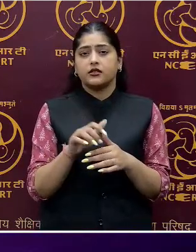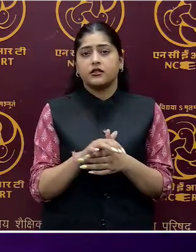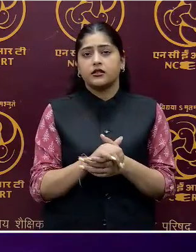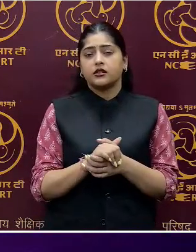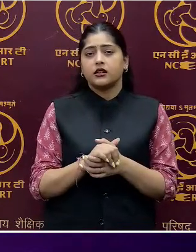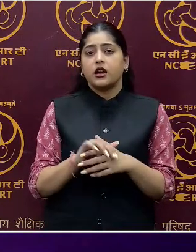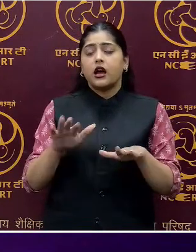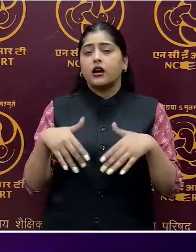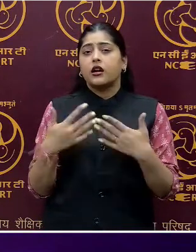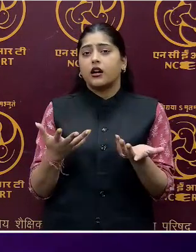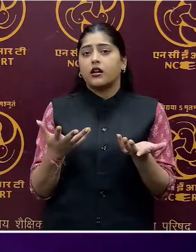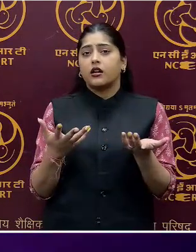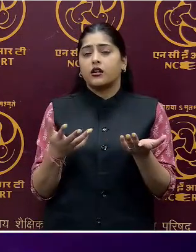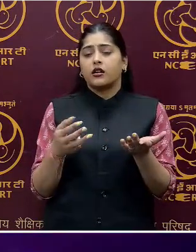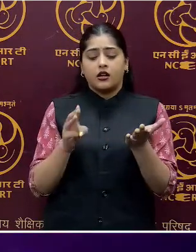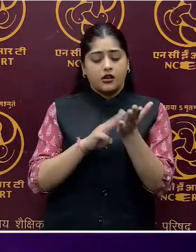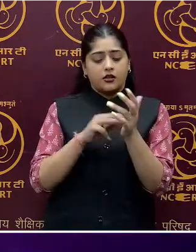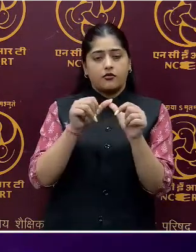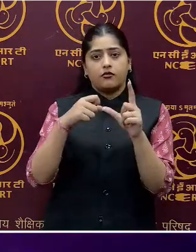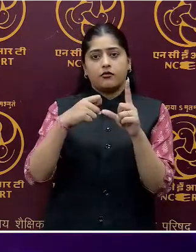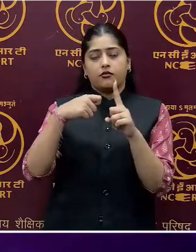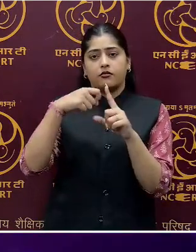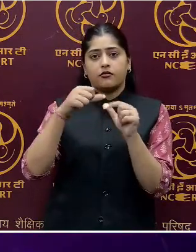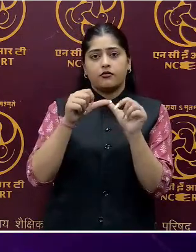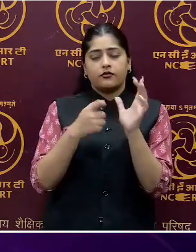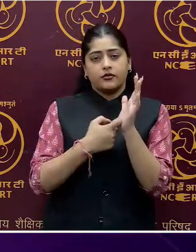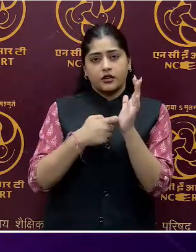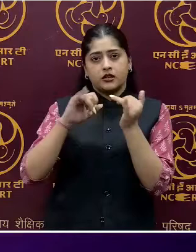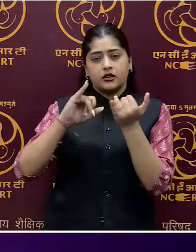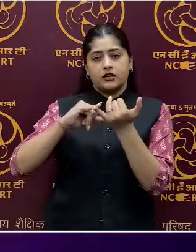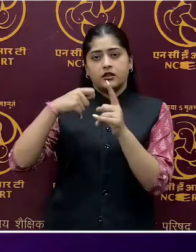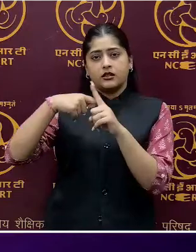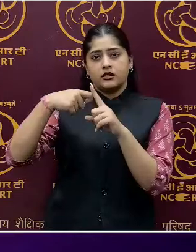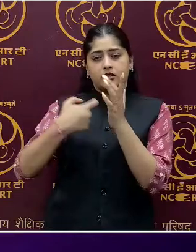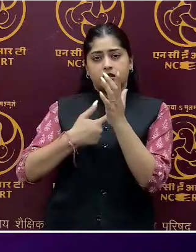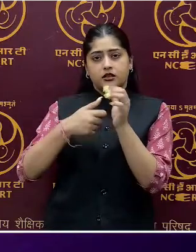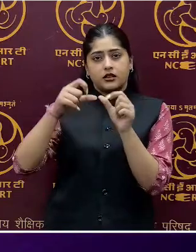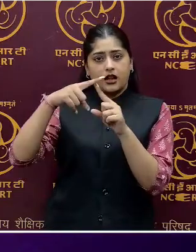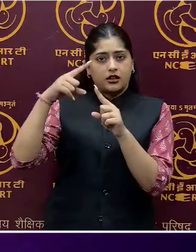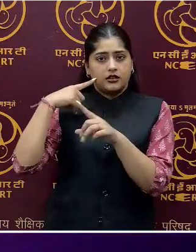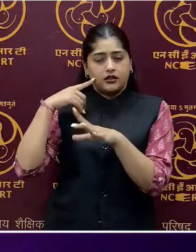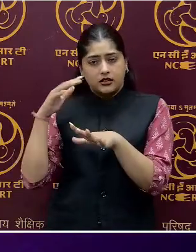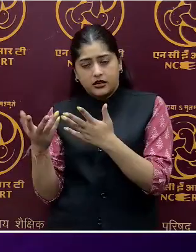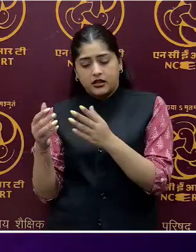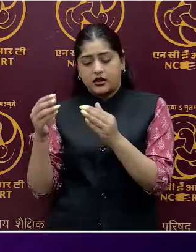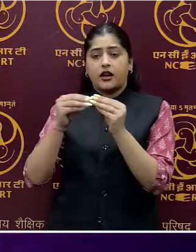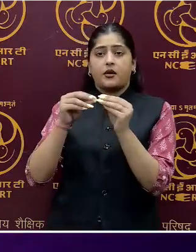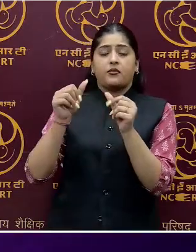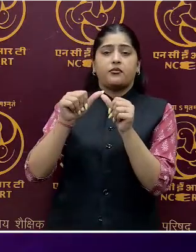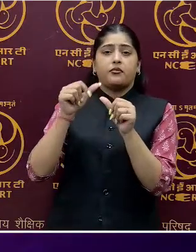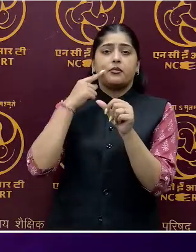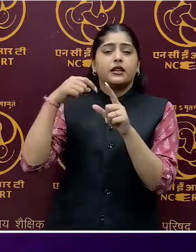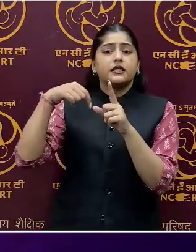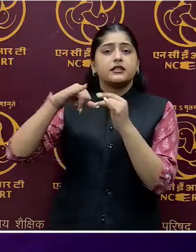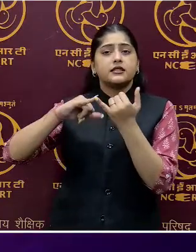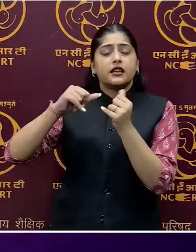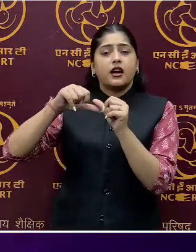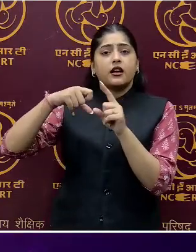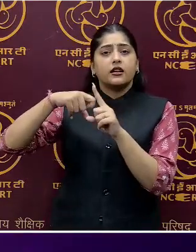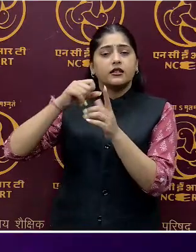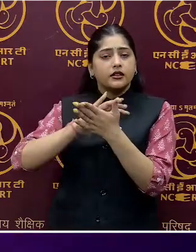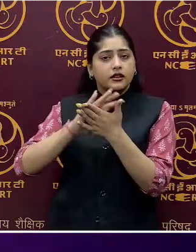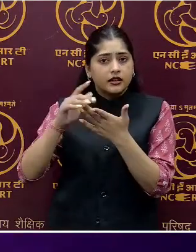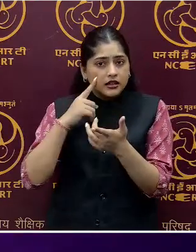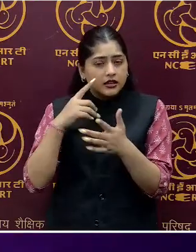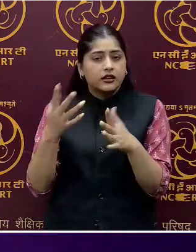which festival we worship the sun? Makar Yes. Sankranti for that matter, Baisakhi, where we Baisakhi is celebrate the the harvest harvesting. season. Yes. And Chhat